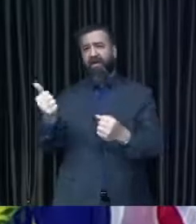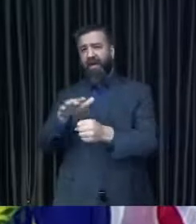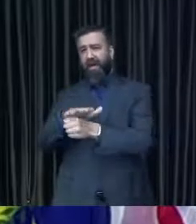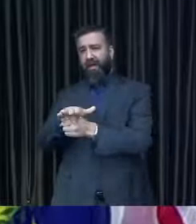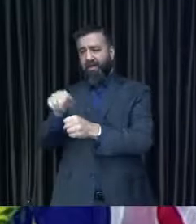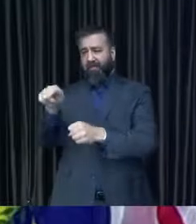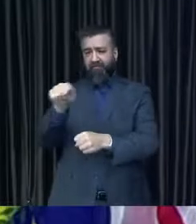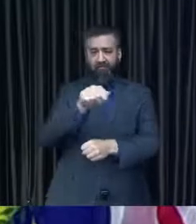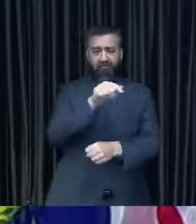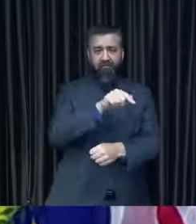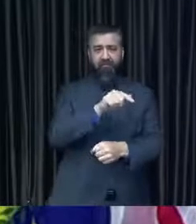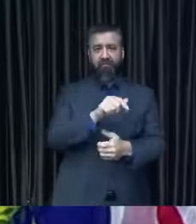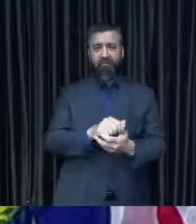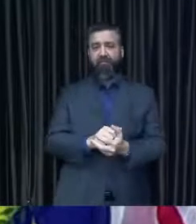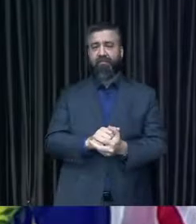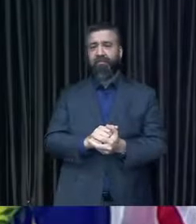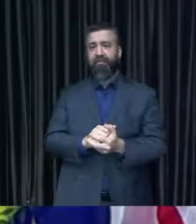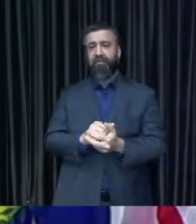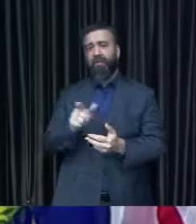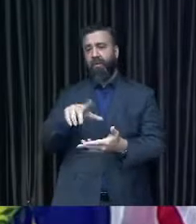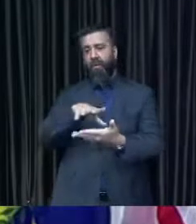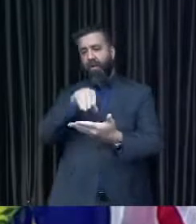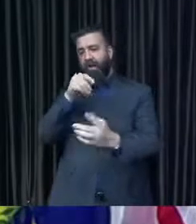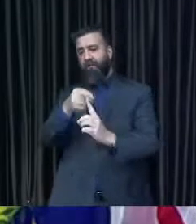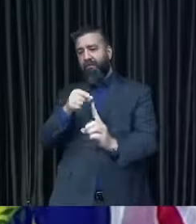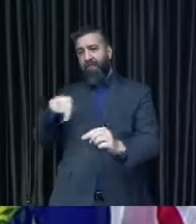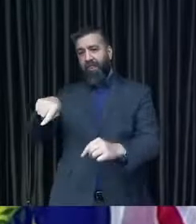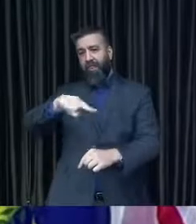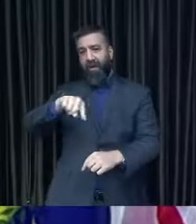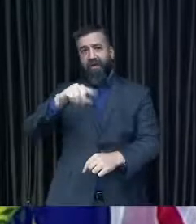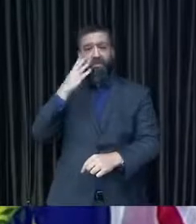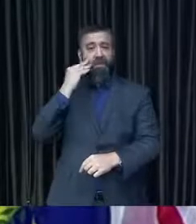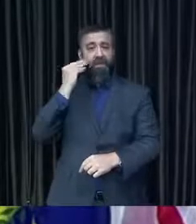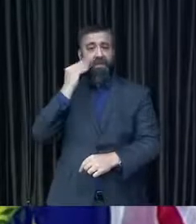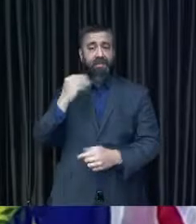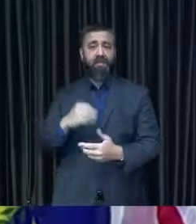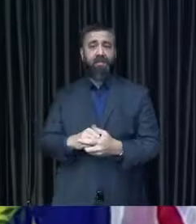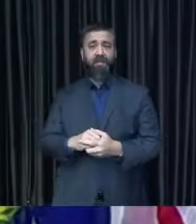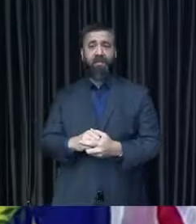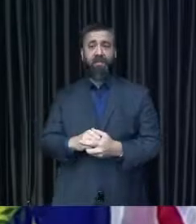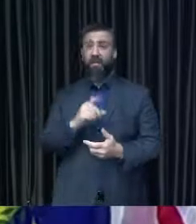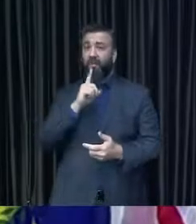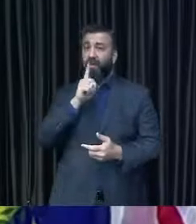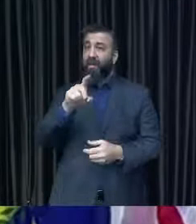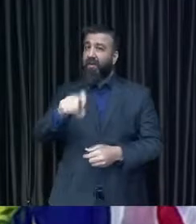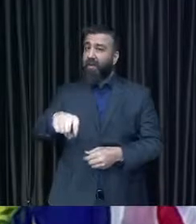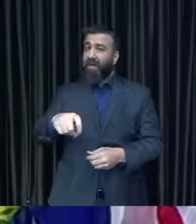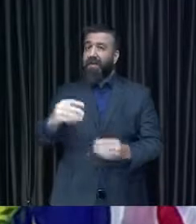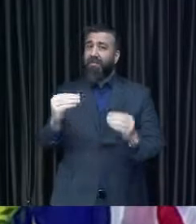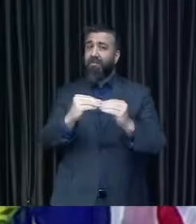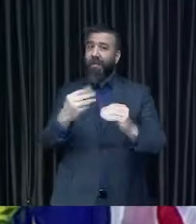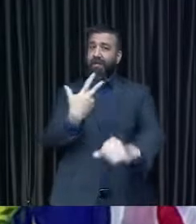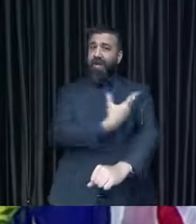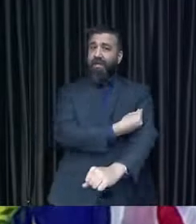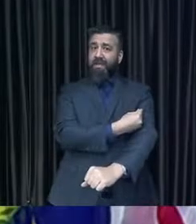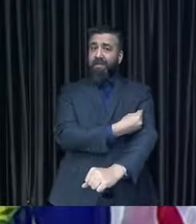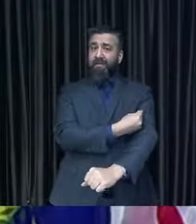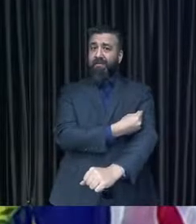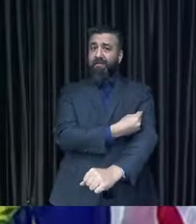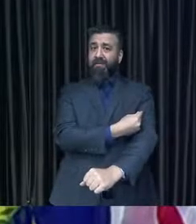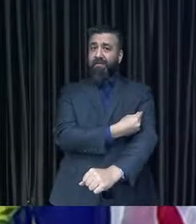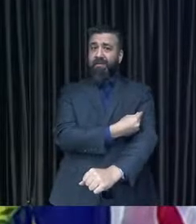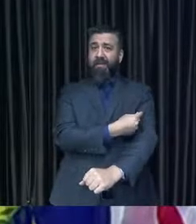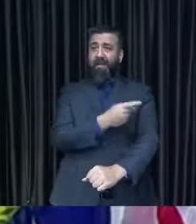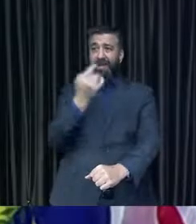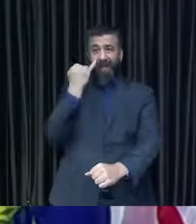and other jurisdictions in the state to learn from their experience. What we need really is more vaccine. As fast as the vaccine